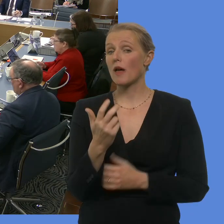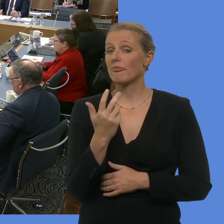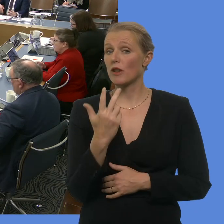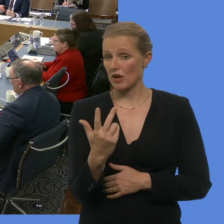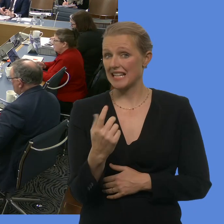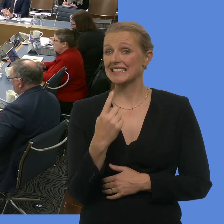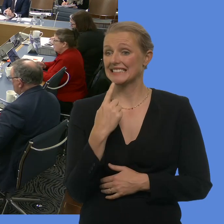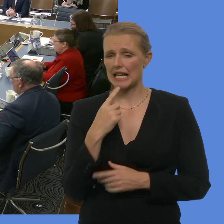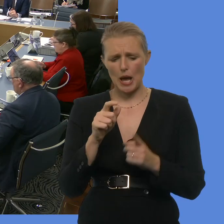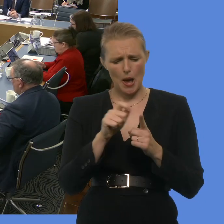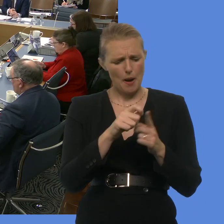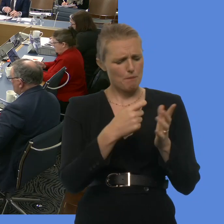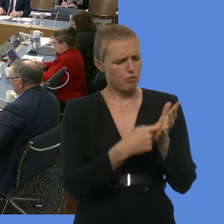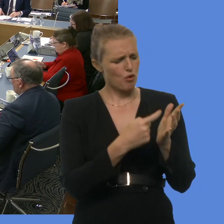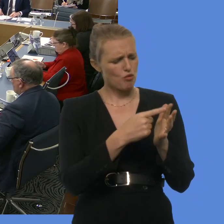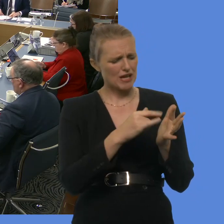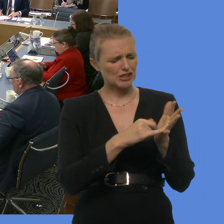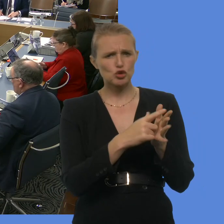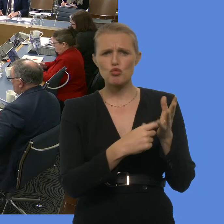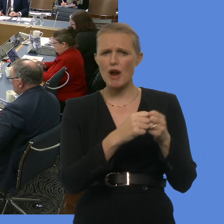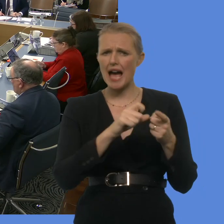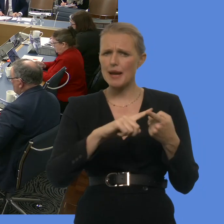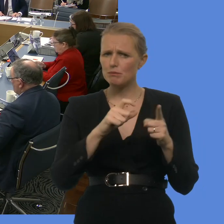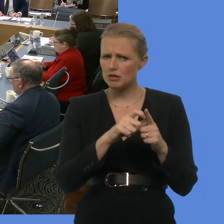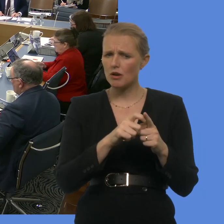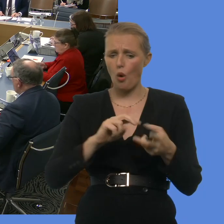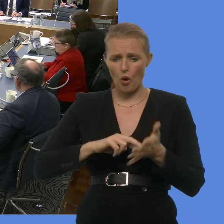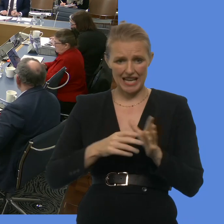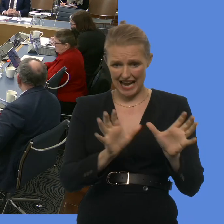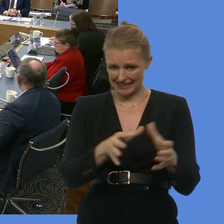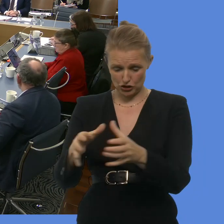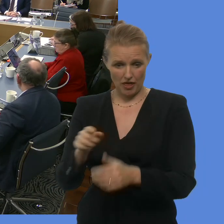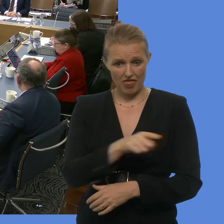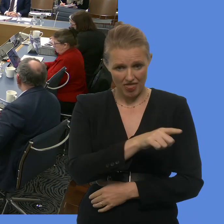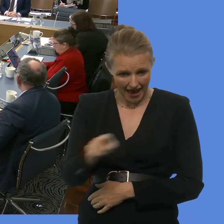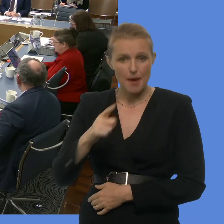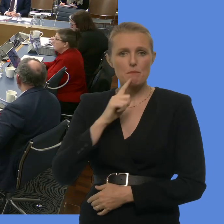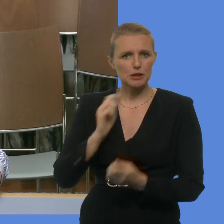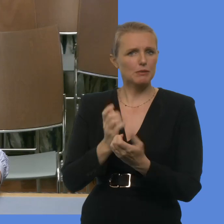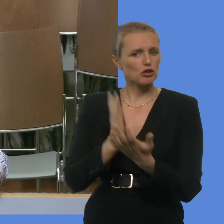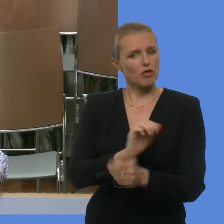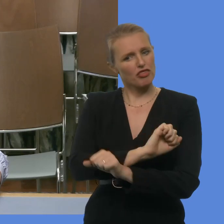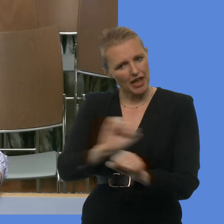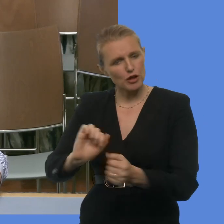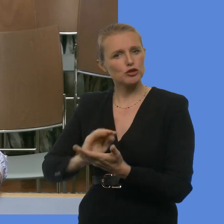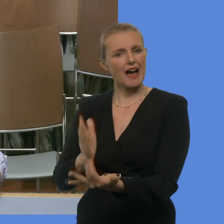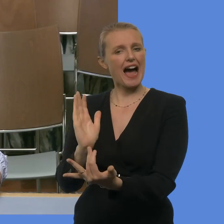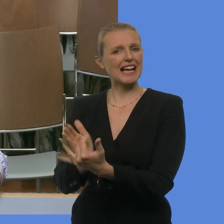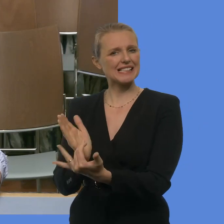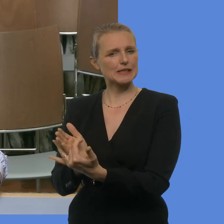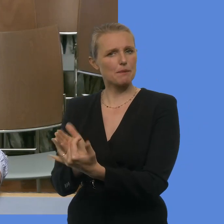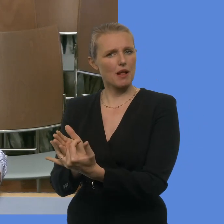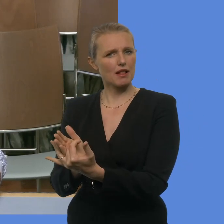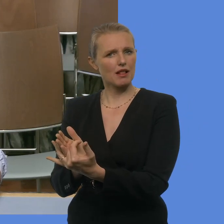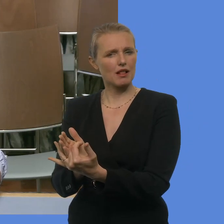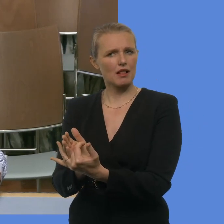duty on prescribed organisations to take reasonable steps to provide information and services. Although services are to be provided at no